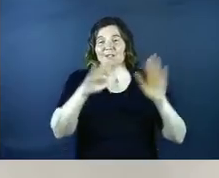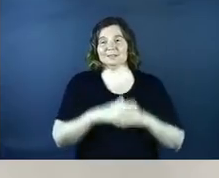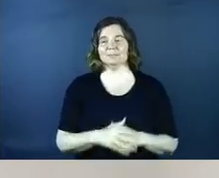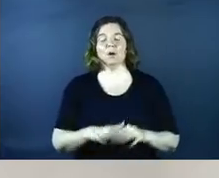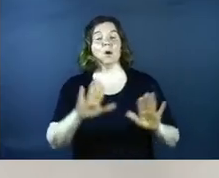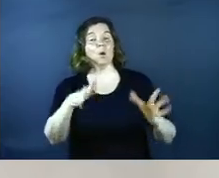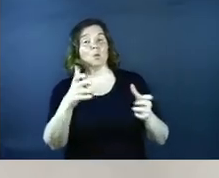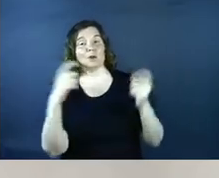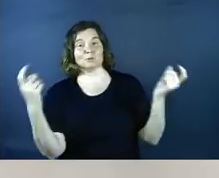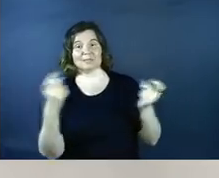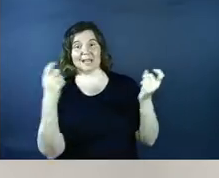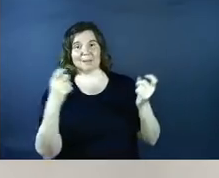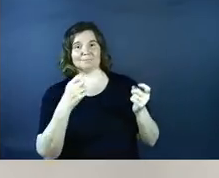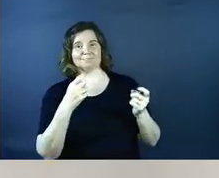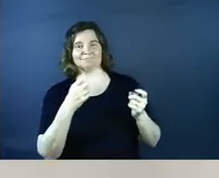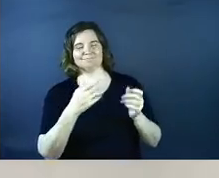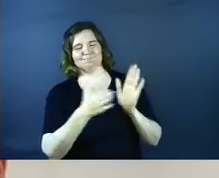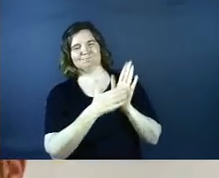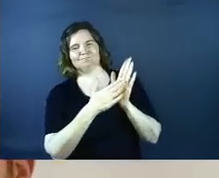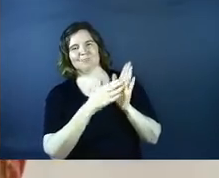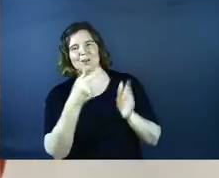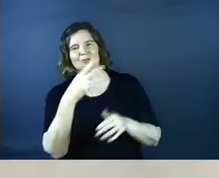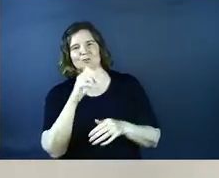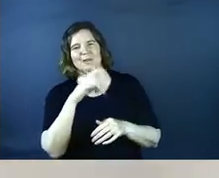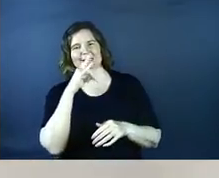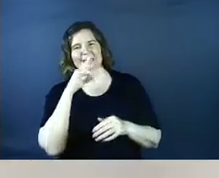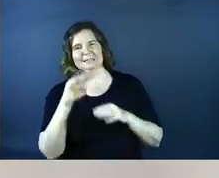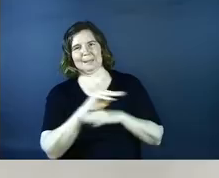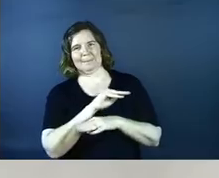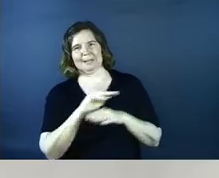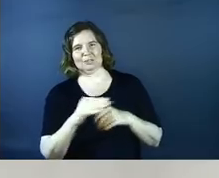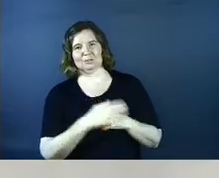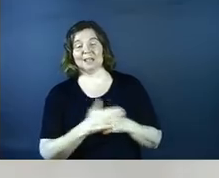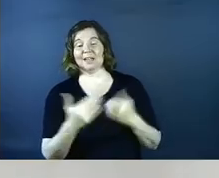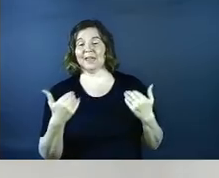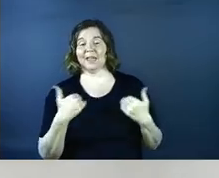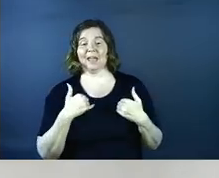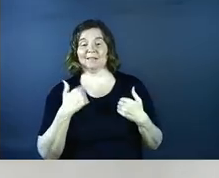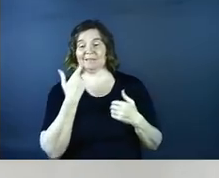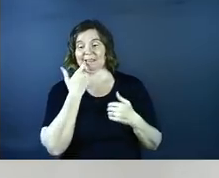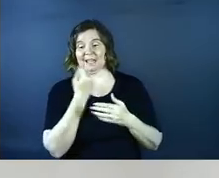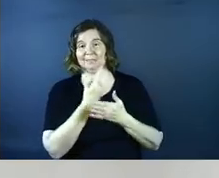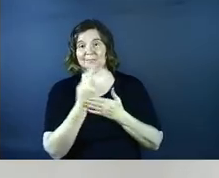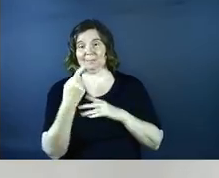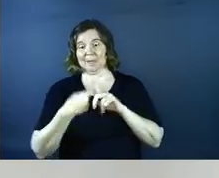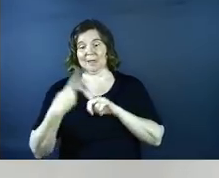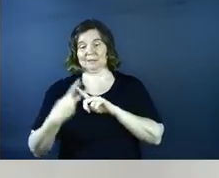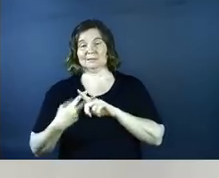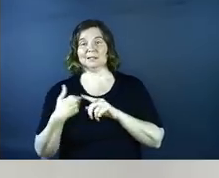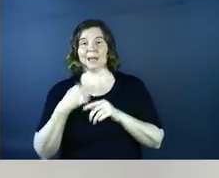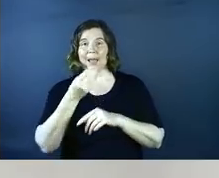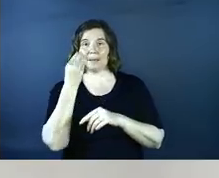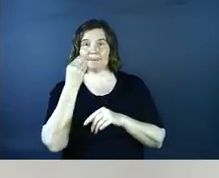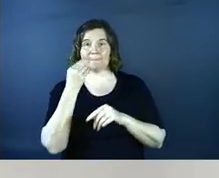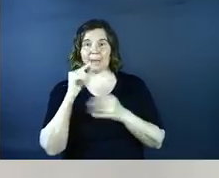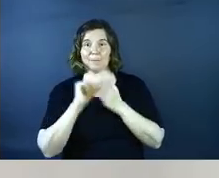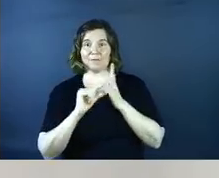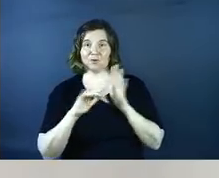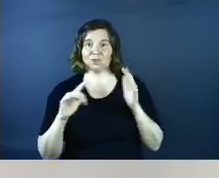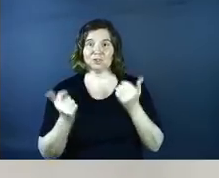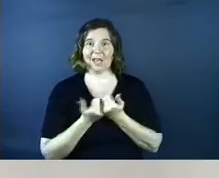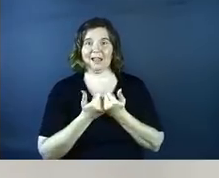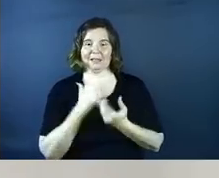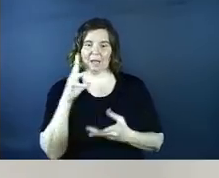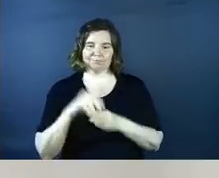Hey, I wanted to celebrate and shout out our Grace Kids Ministry. That's right. They had, over the last couple of months, a memory verse challenge that they were